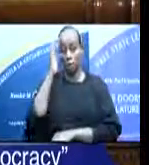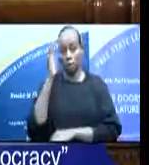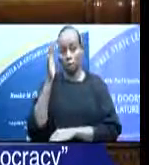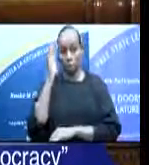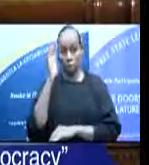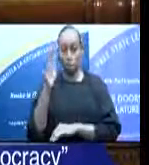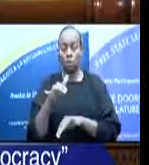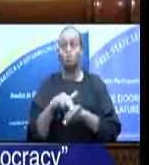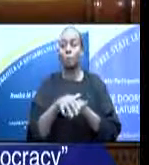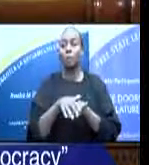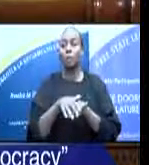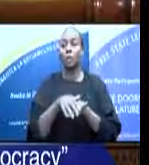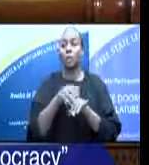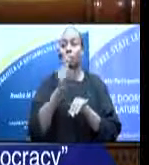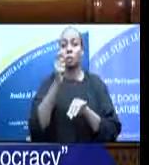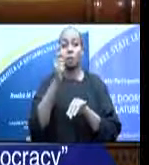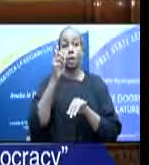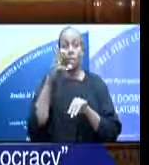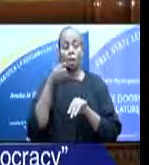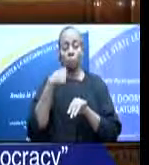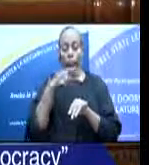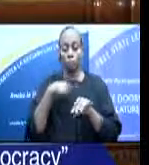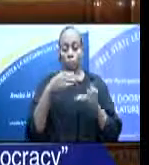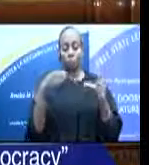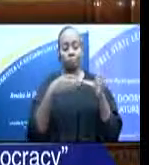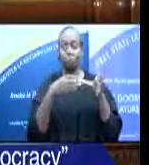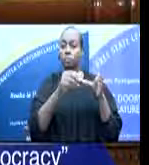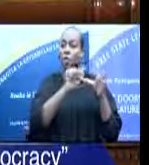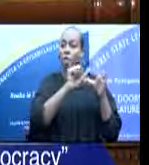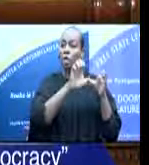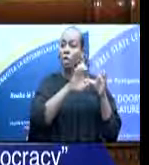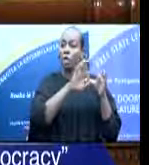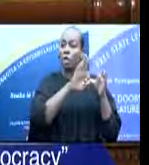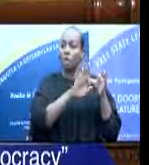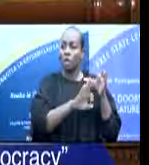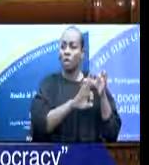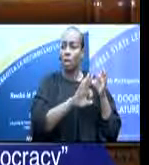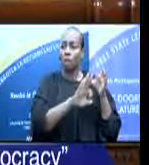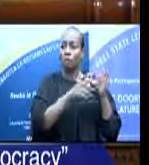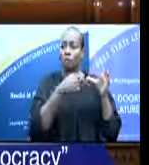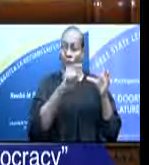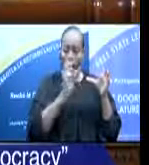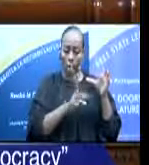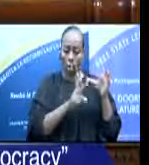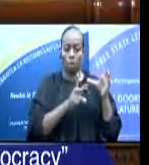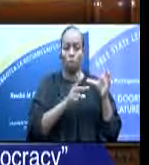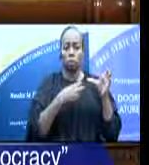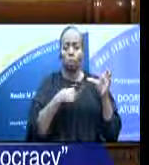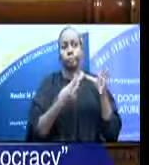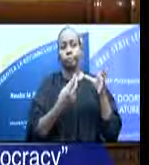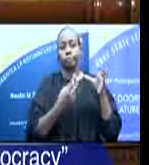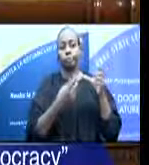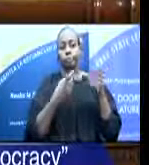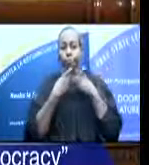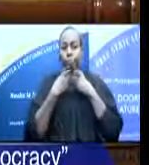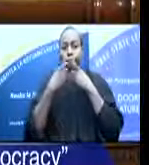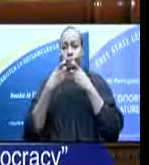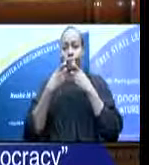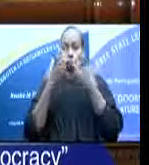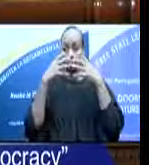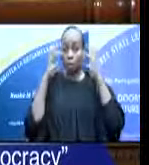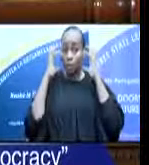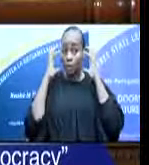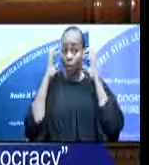Madam Speaker, the EFF would like to once again encrypt in the Free State Legislature Hansard